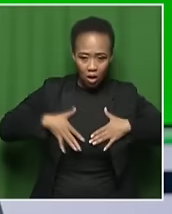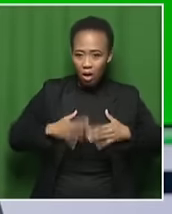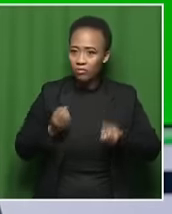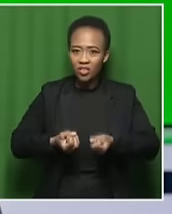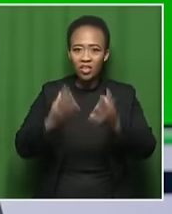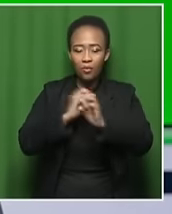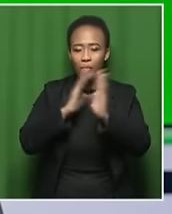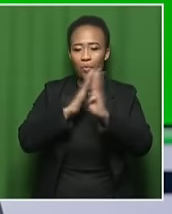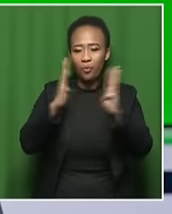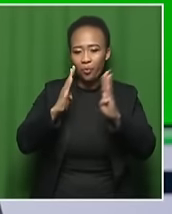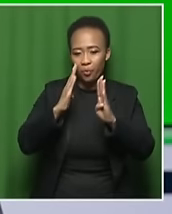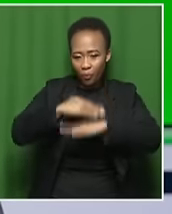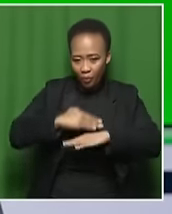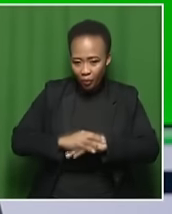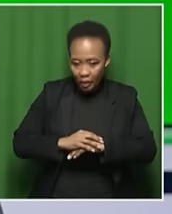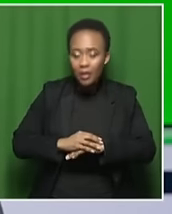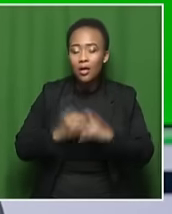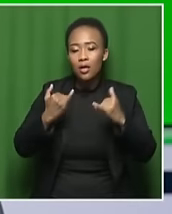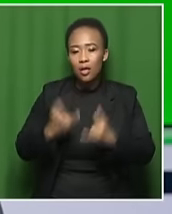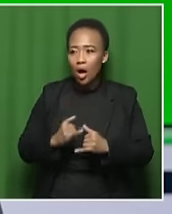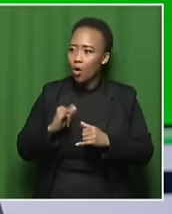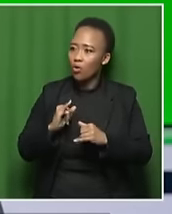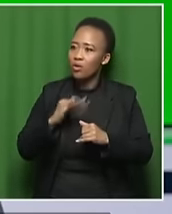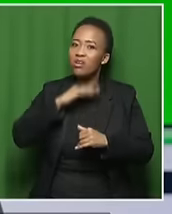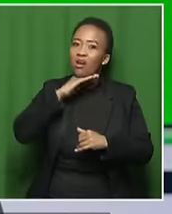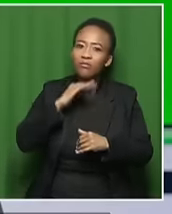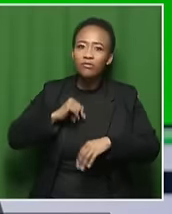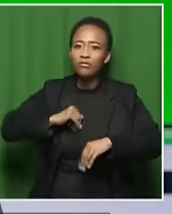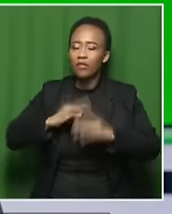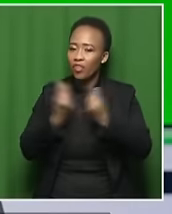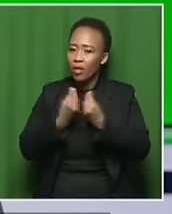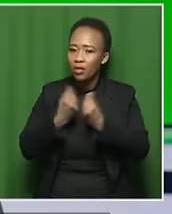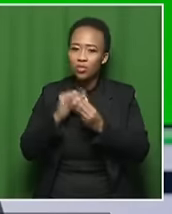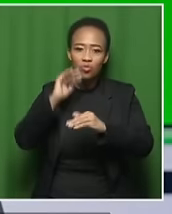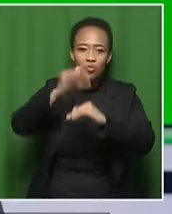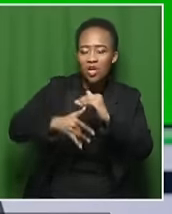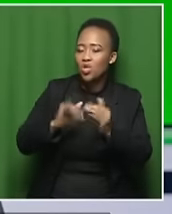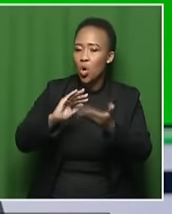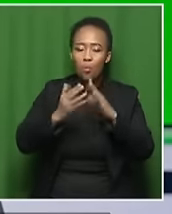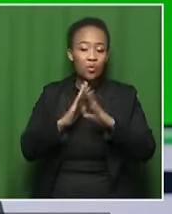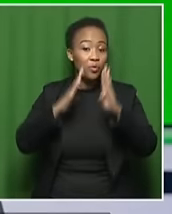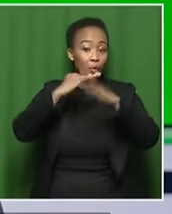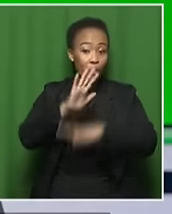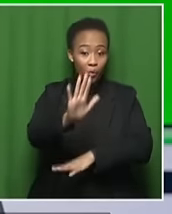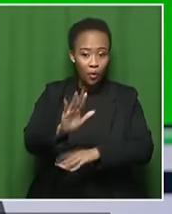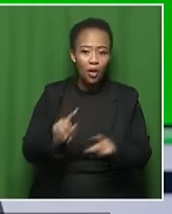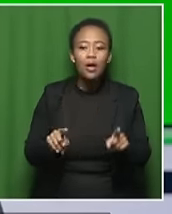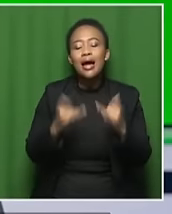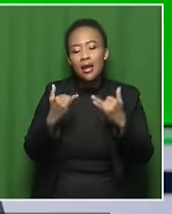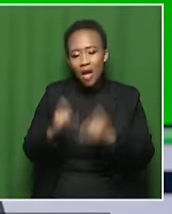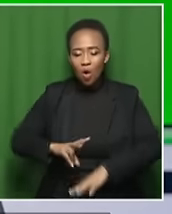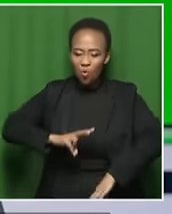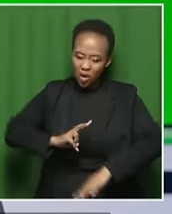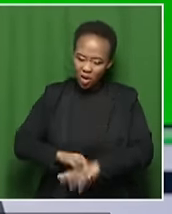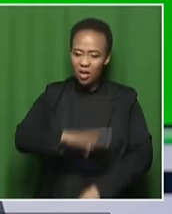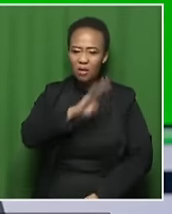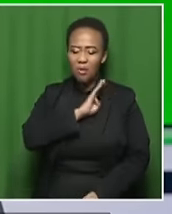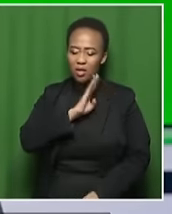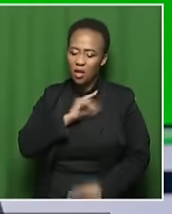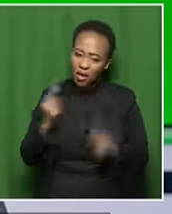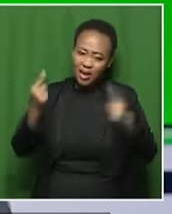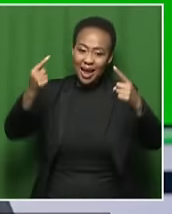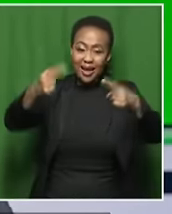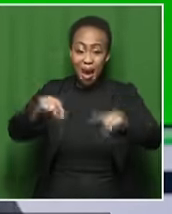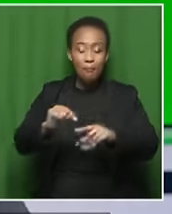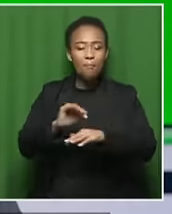enough communities to provide that protection, and their response times are inadequate. But also we need to bring in the military to provide assistance with what we